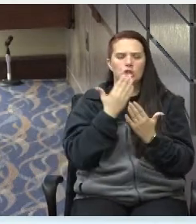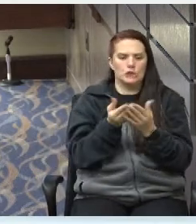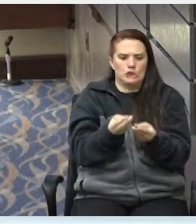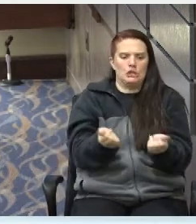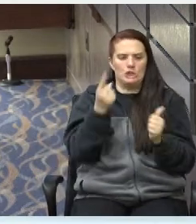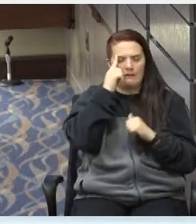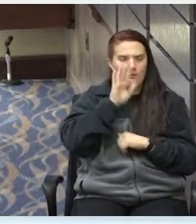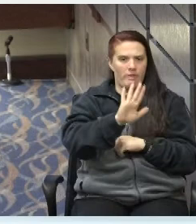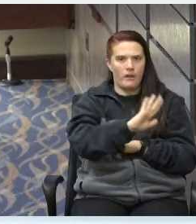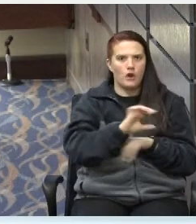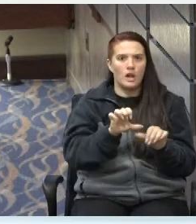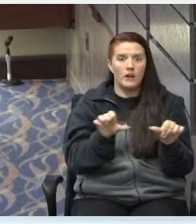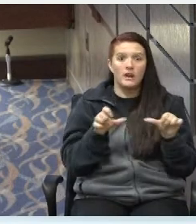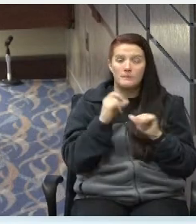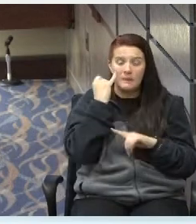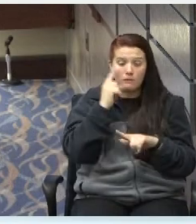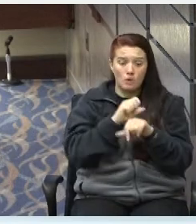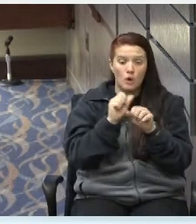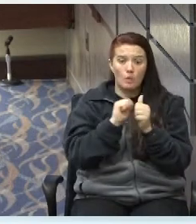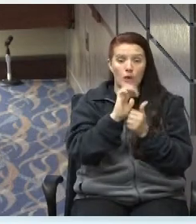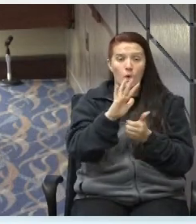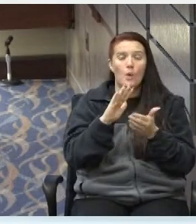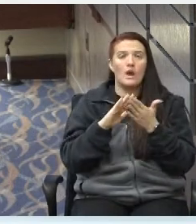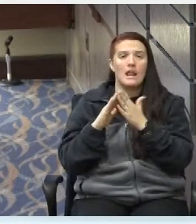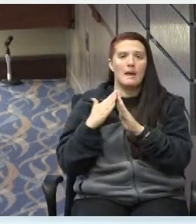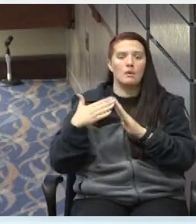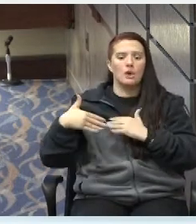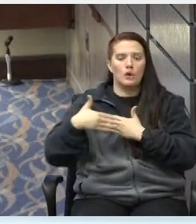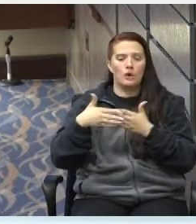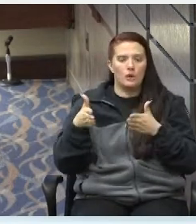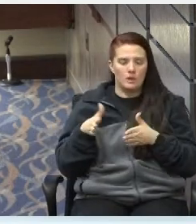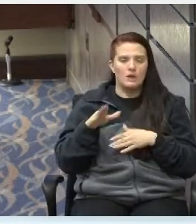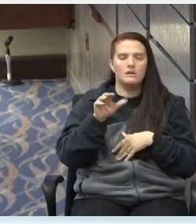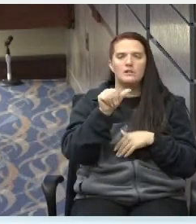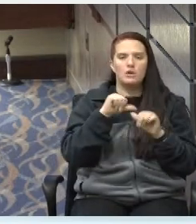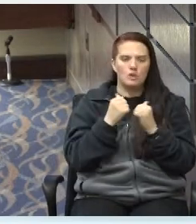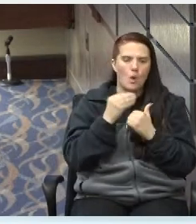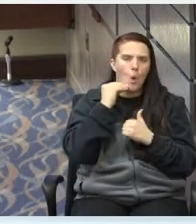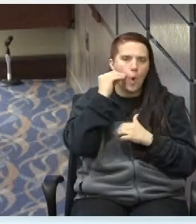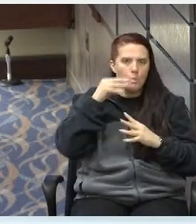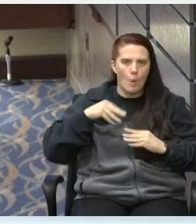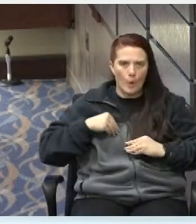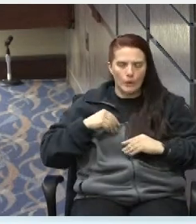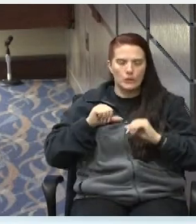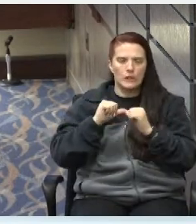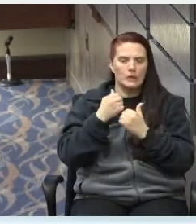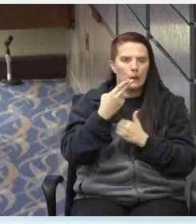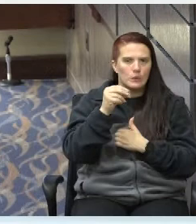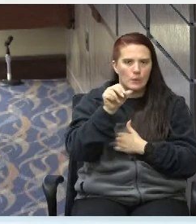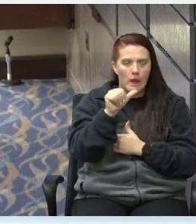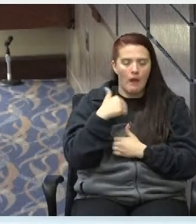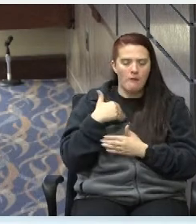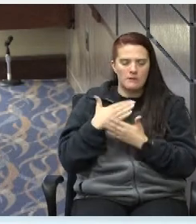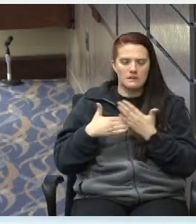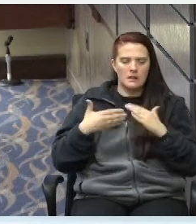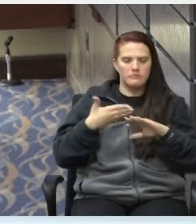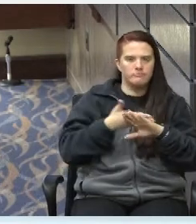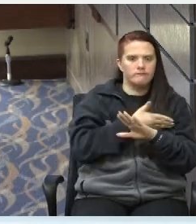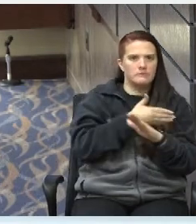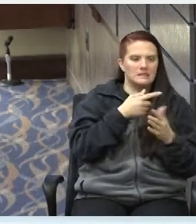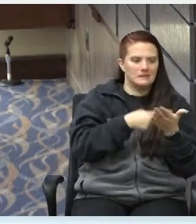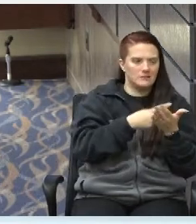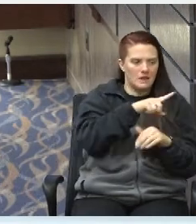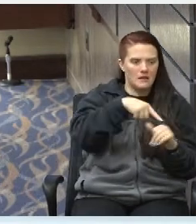their area. You can work with your neighborhood association or your homeowners association to have some preliminary discussions about